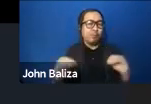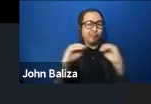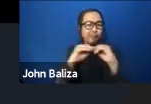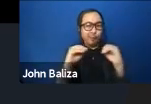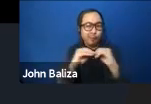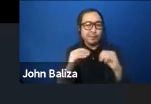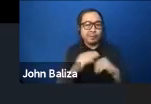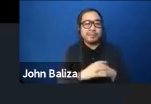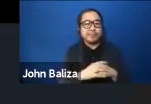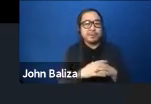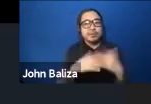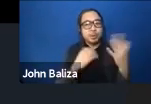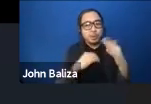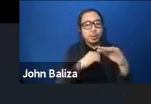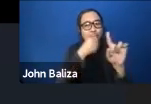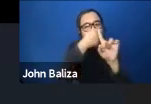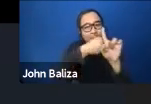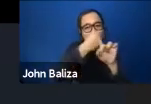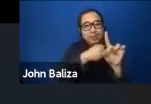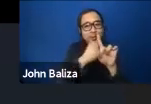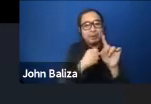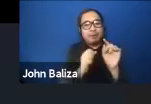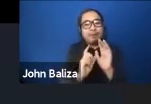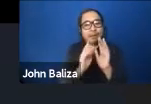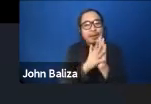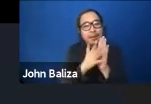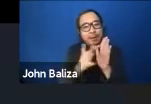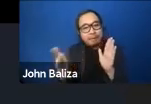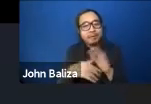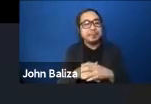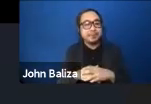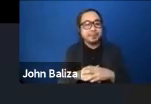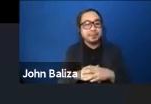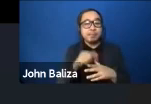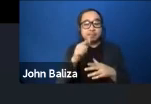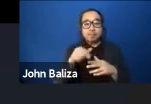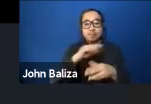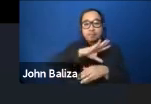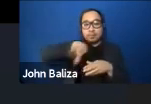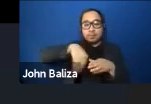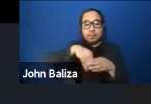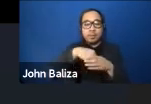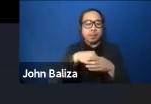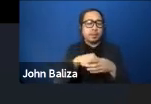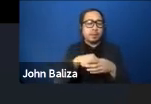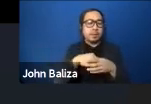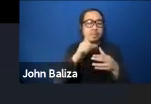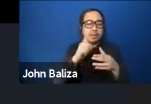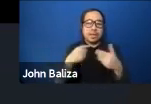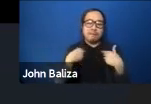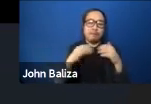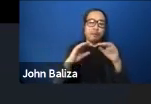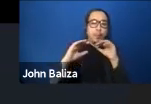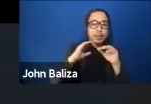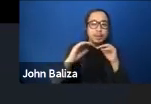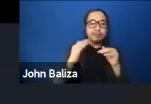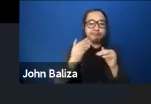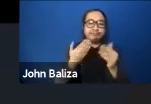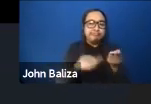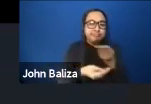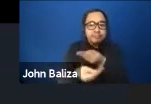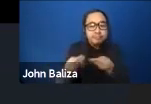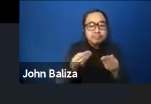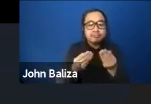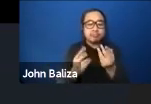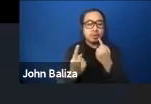after. So we see that as part of proactively communicate dialogue, talk, and